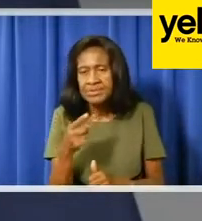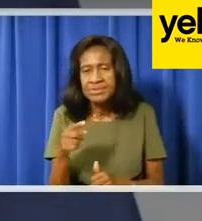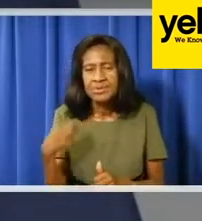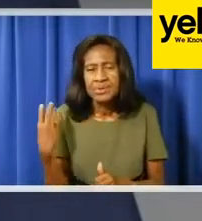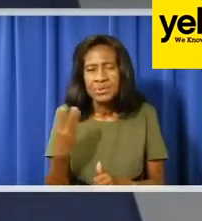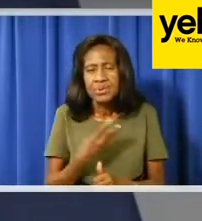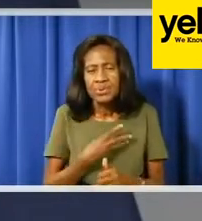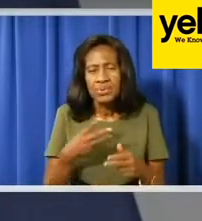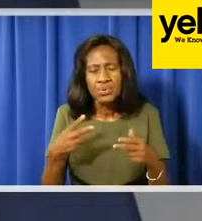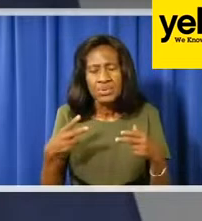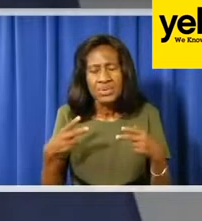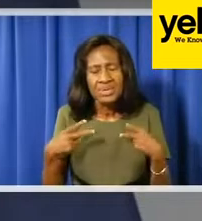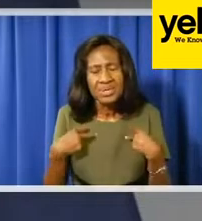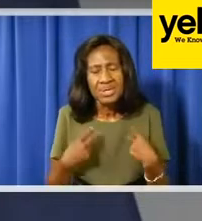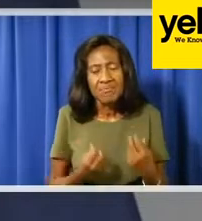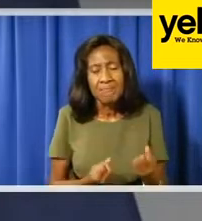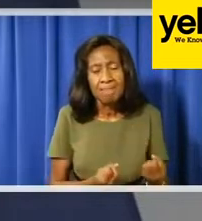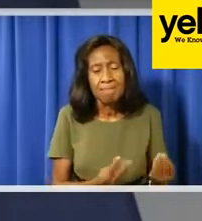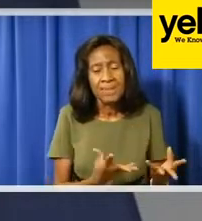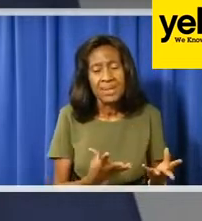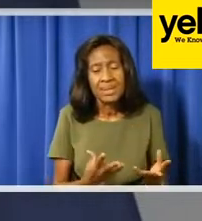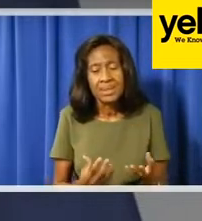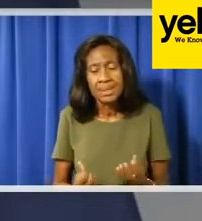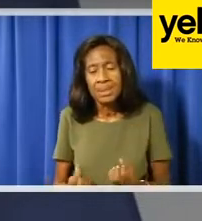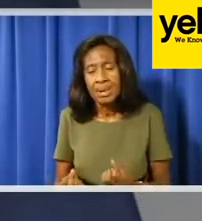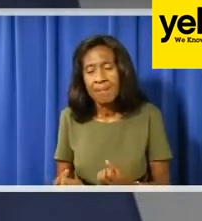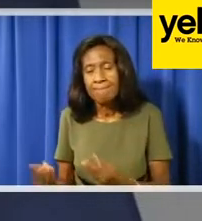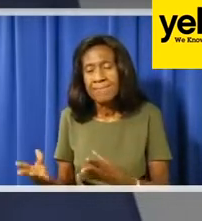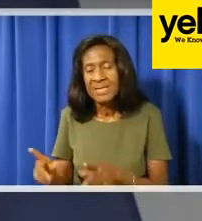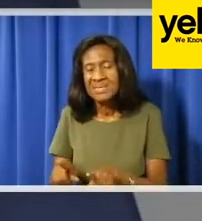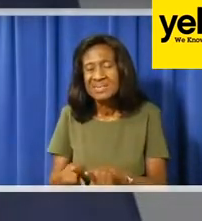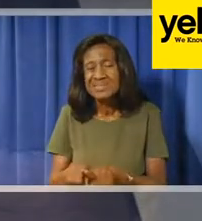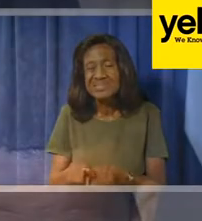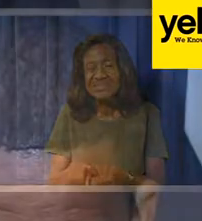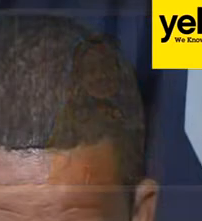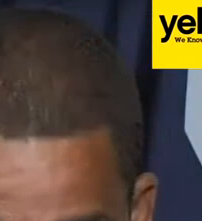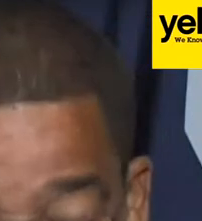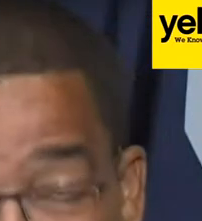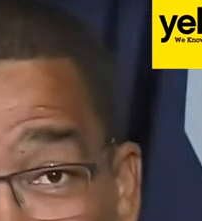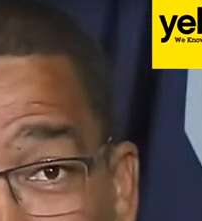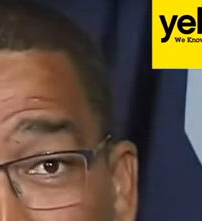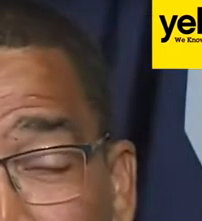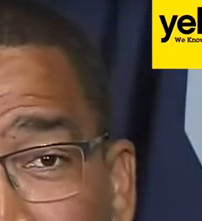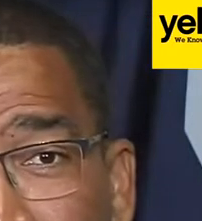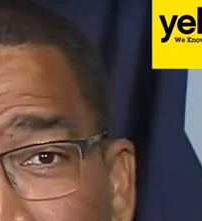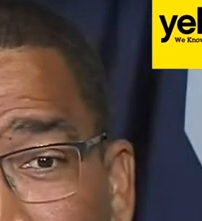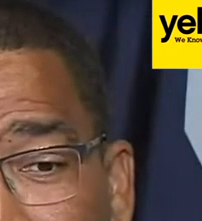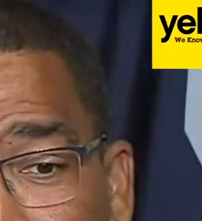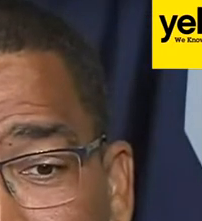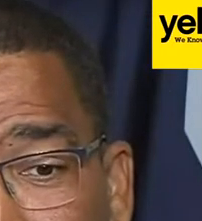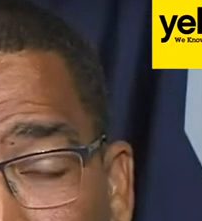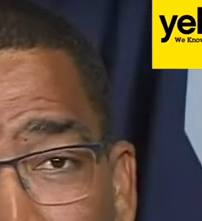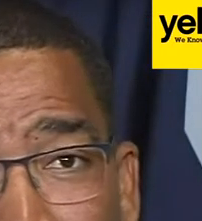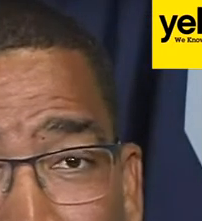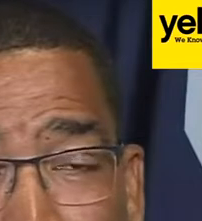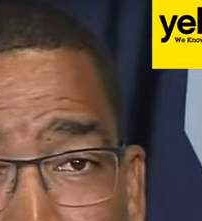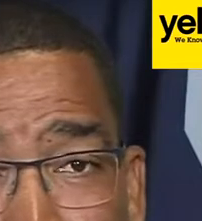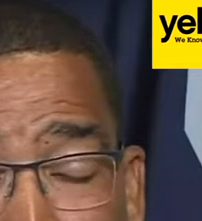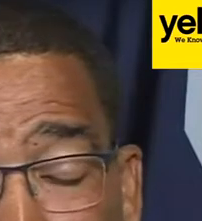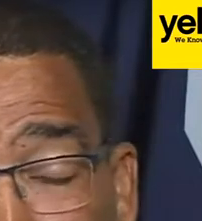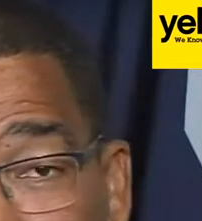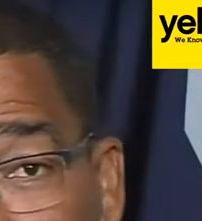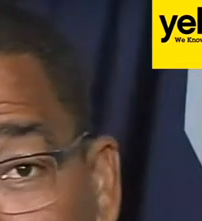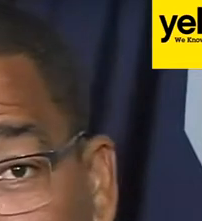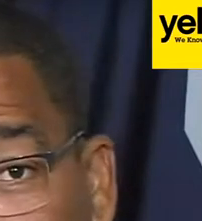different pulpits, many different platforms, many different social media, from WhatsApp